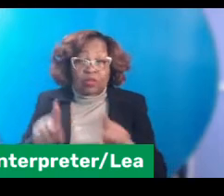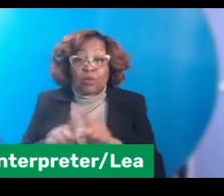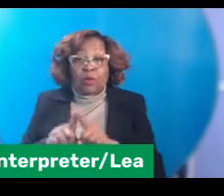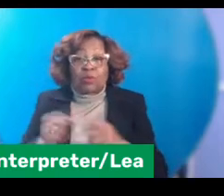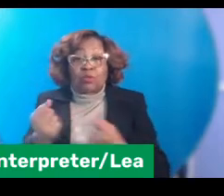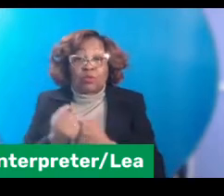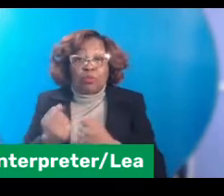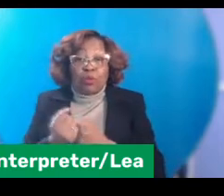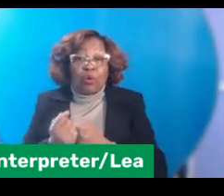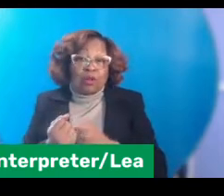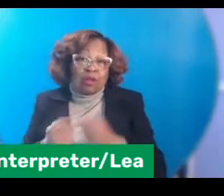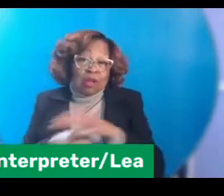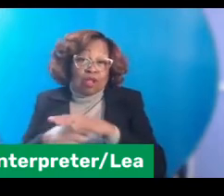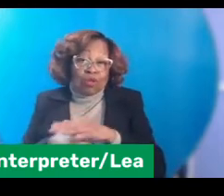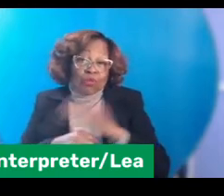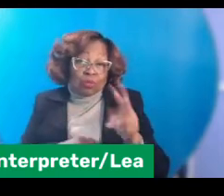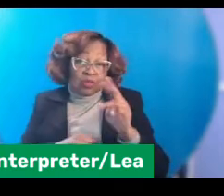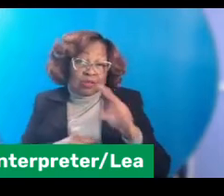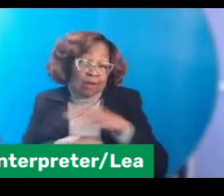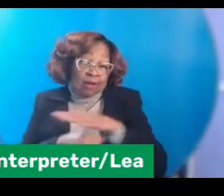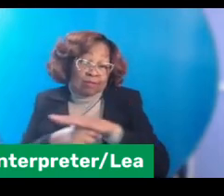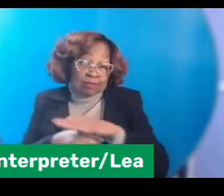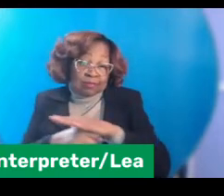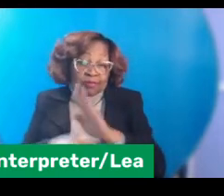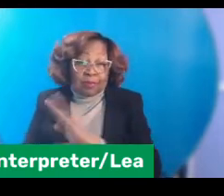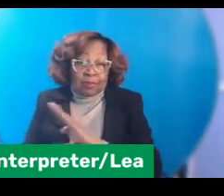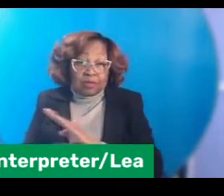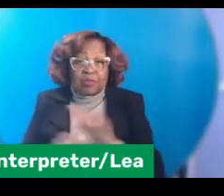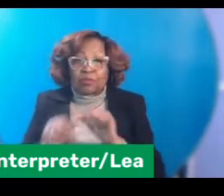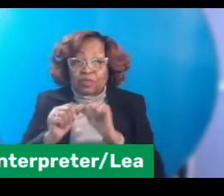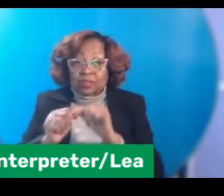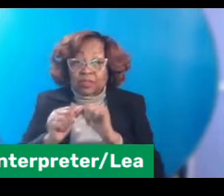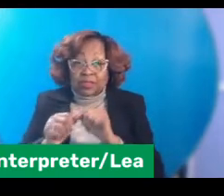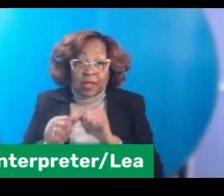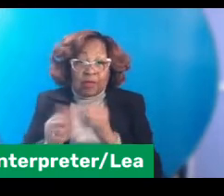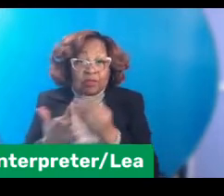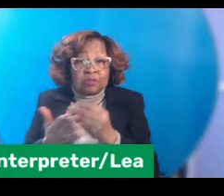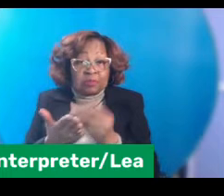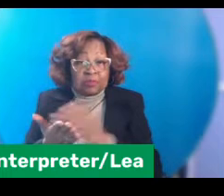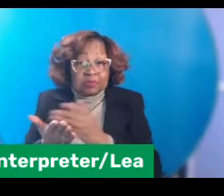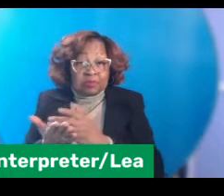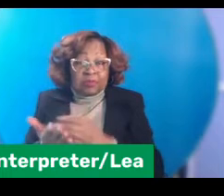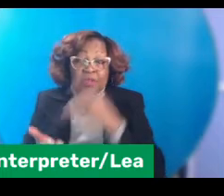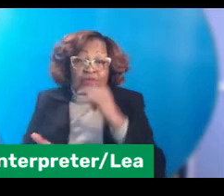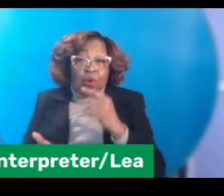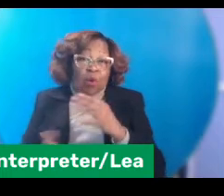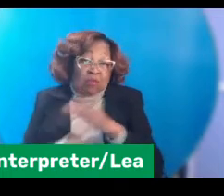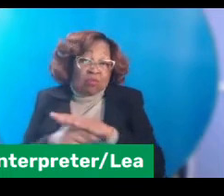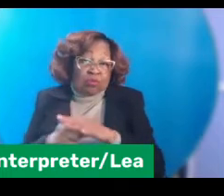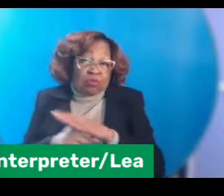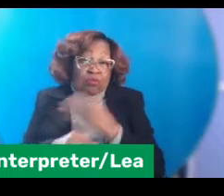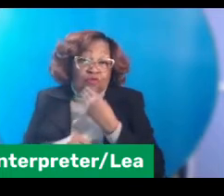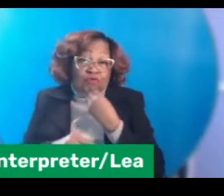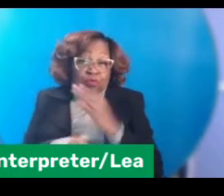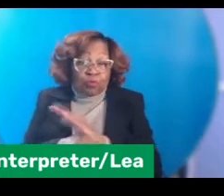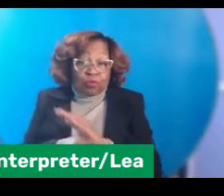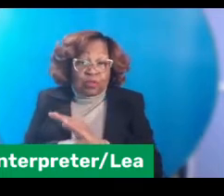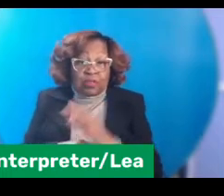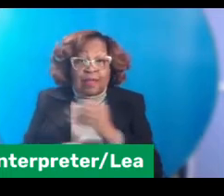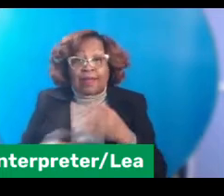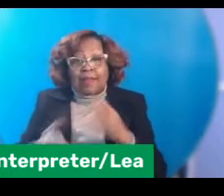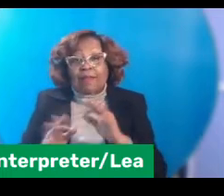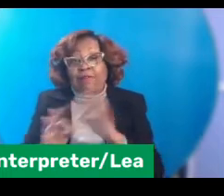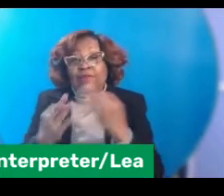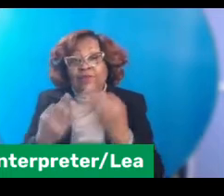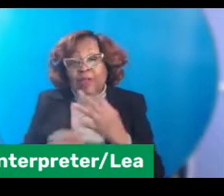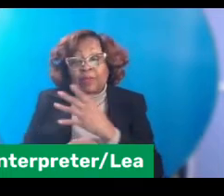local West Side entrepreneurs. So it was a sustainable revenue stream for our local food entrepreneurs. It allowed our families